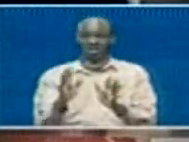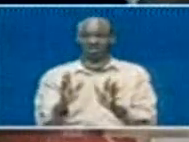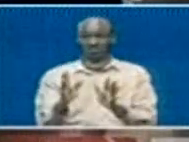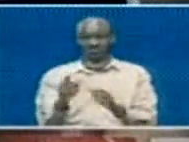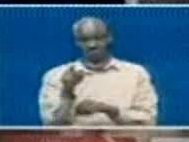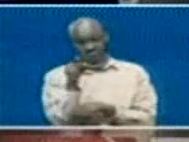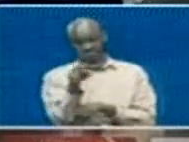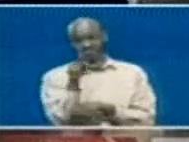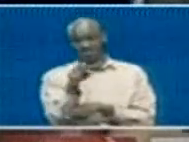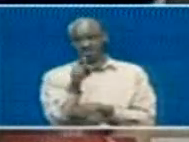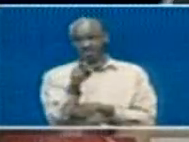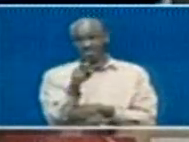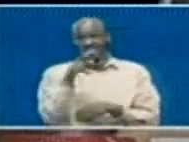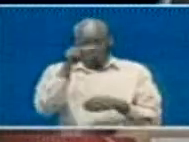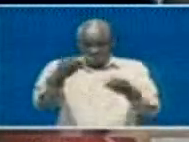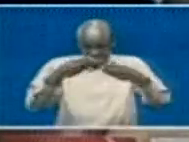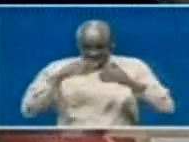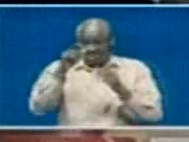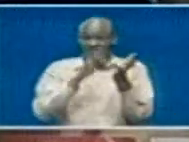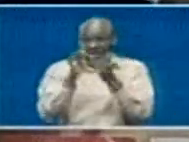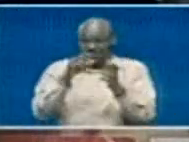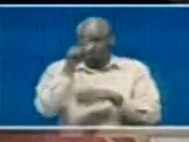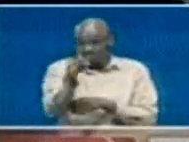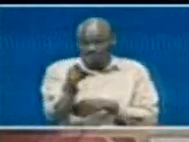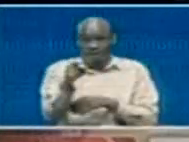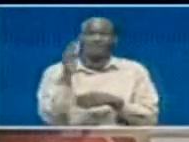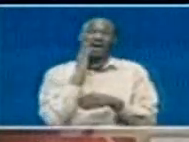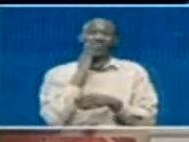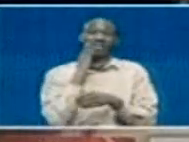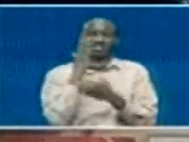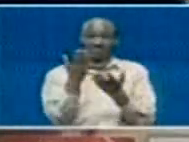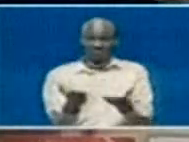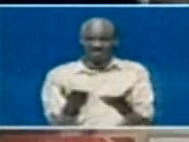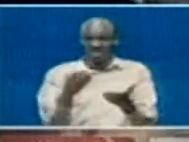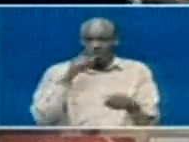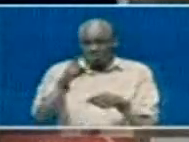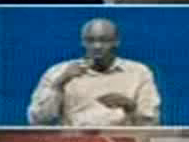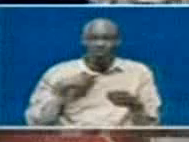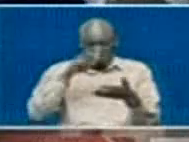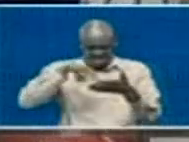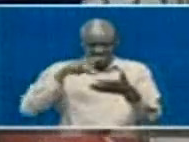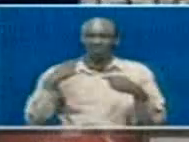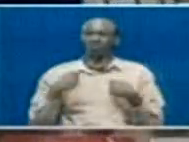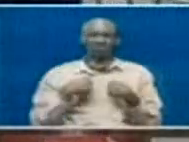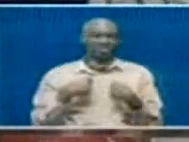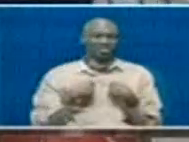preacher. Who gave this Bible to my mother, who read it to